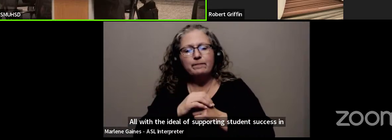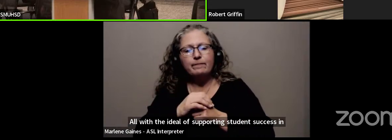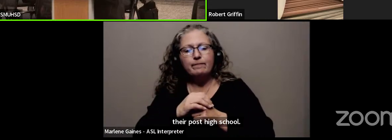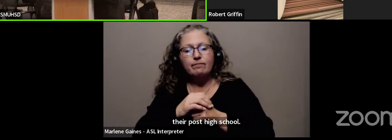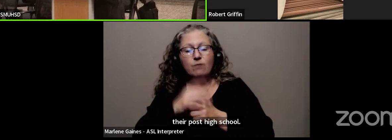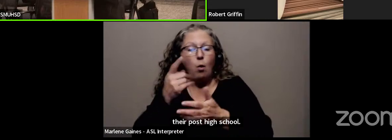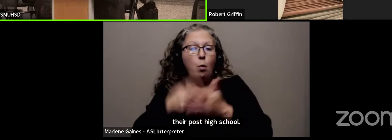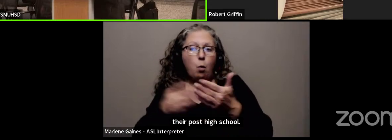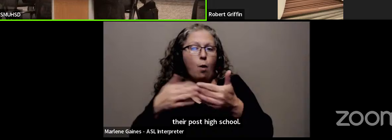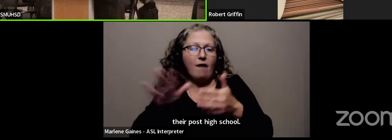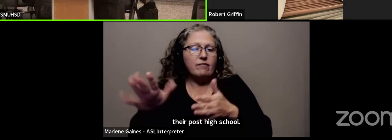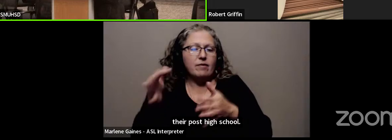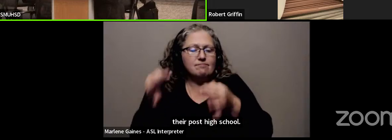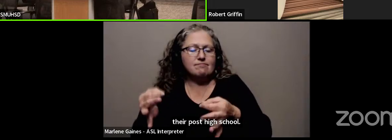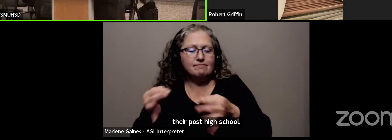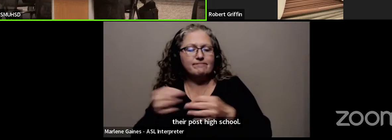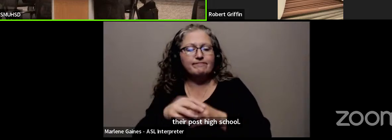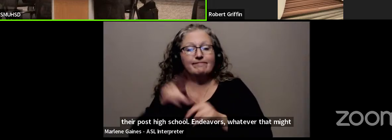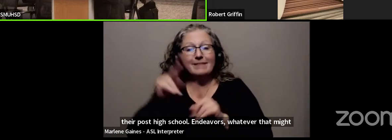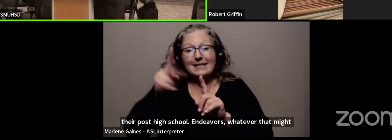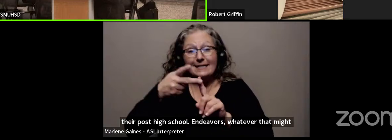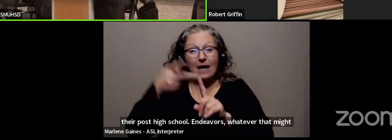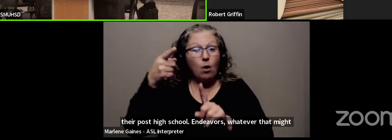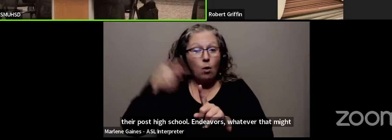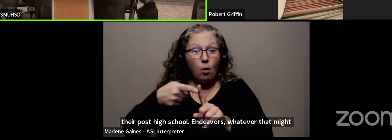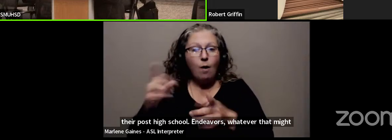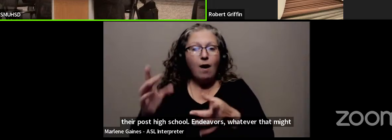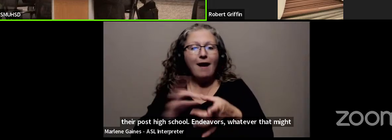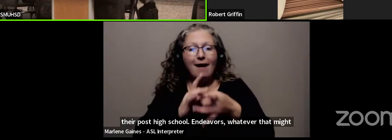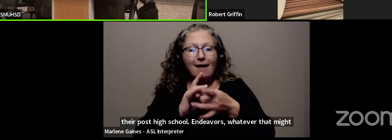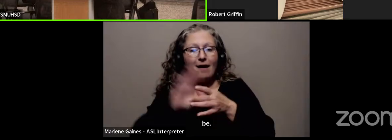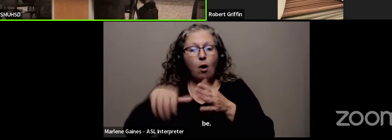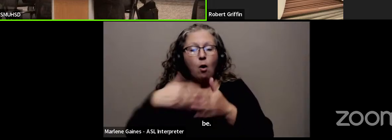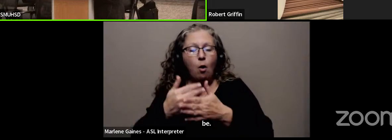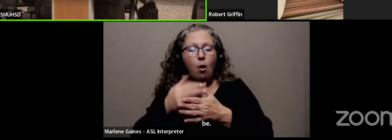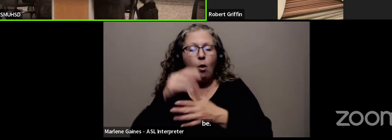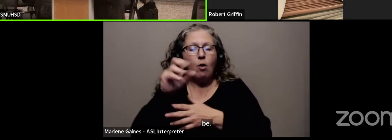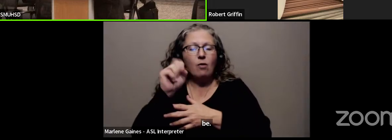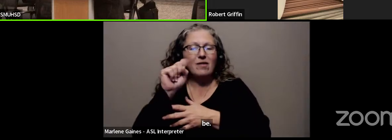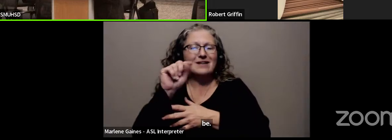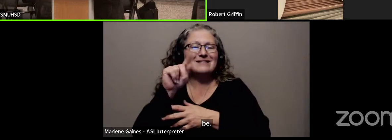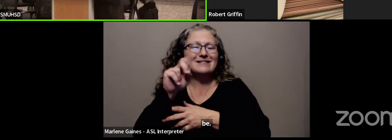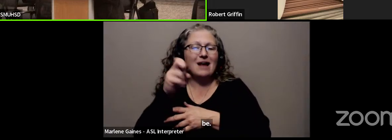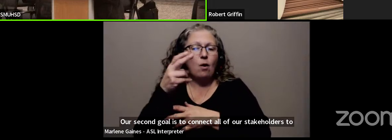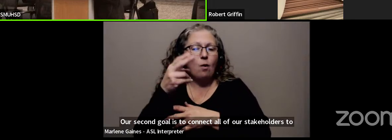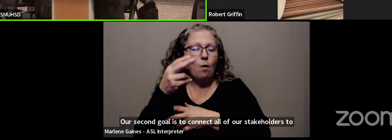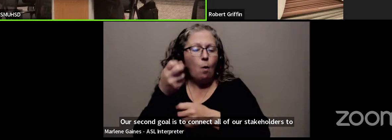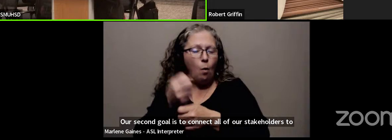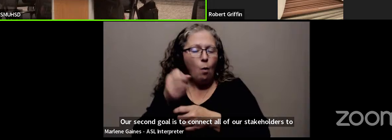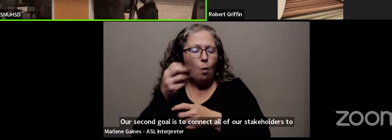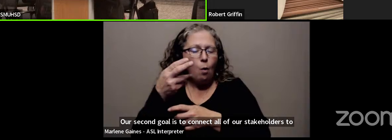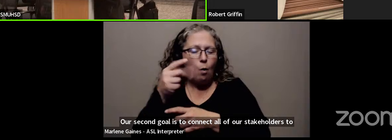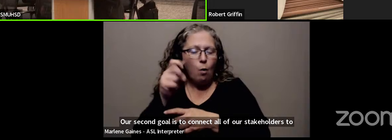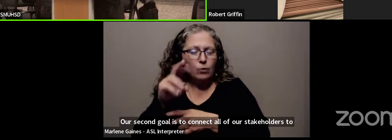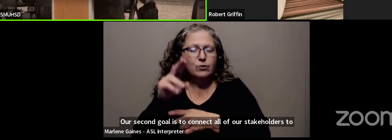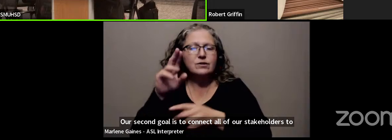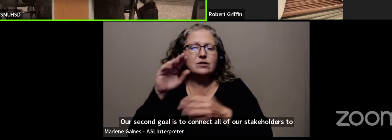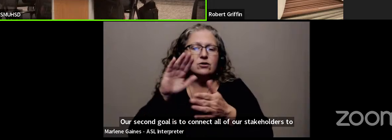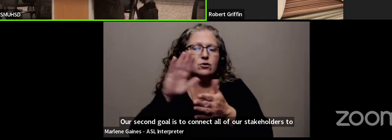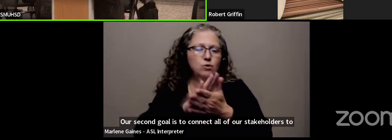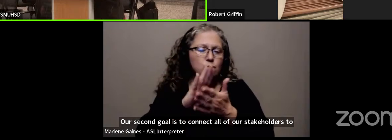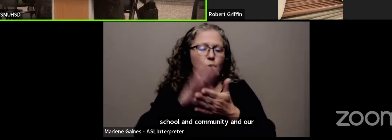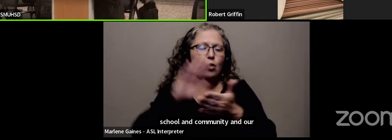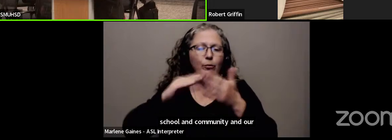endeavors, whatever that might be. Our second goal is to connect all of our stakeholders to school and community and our culture. So this